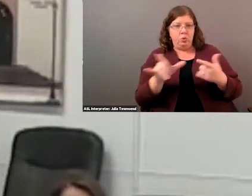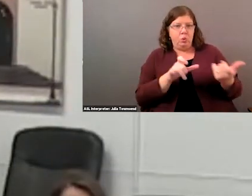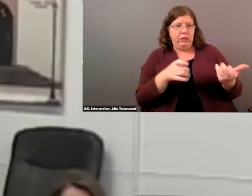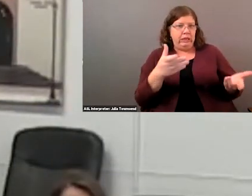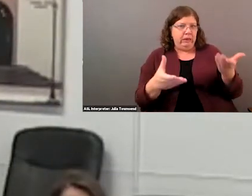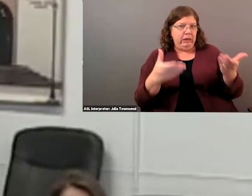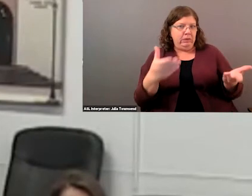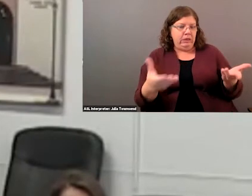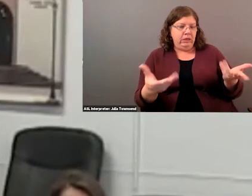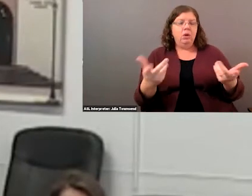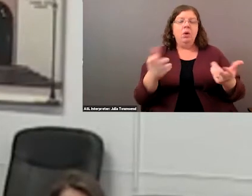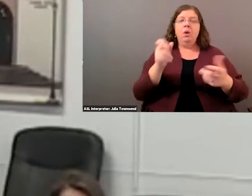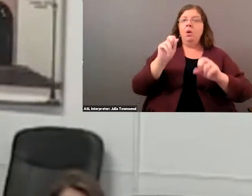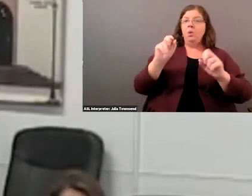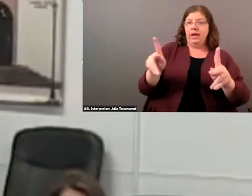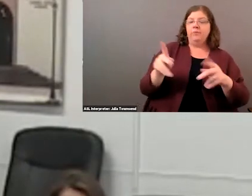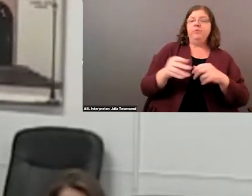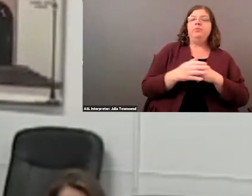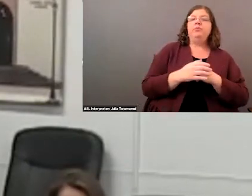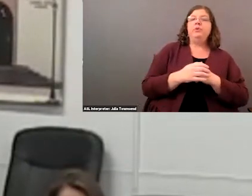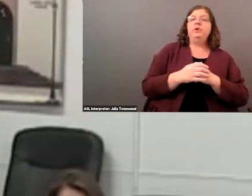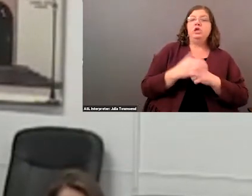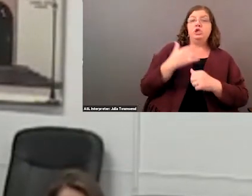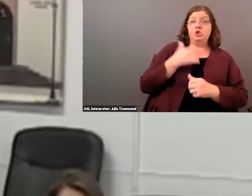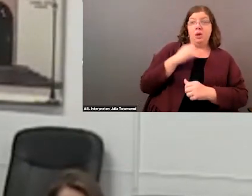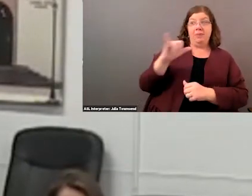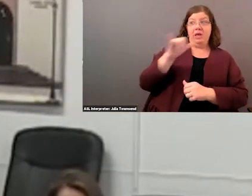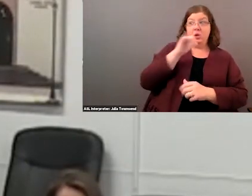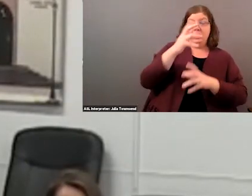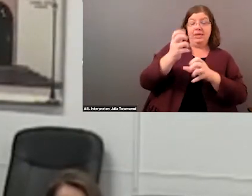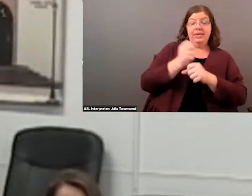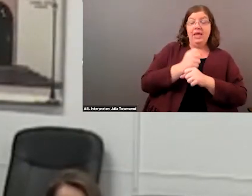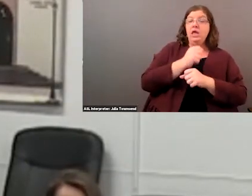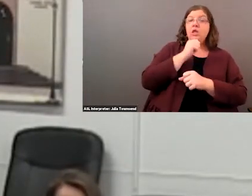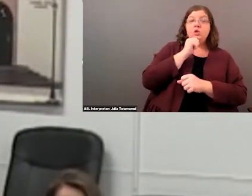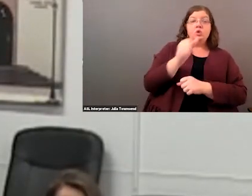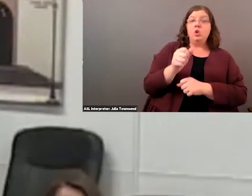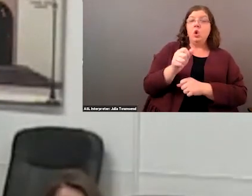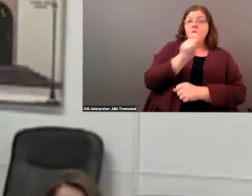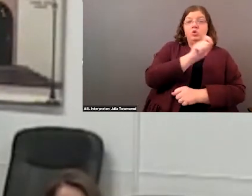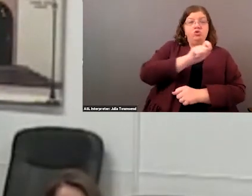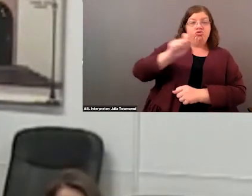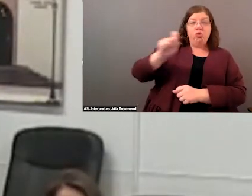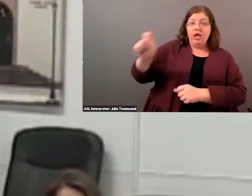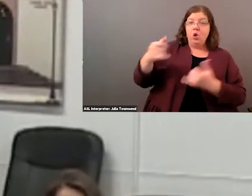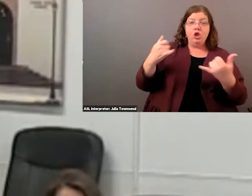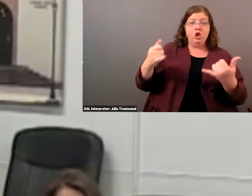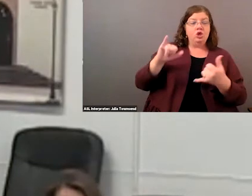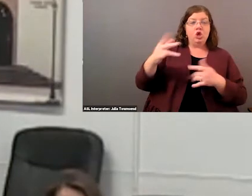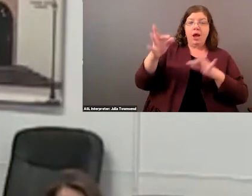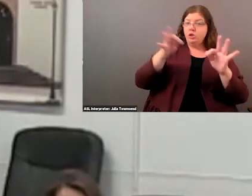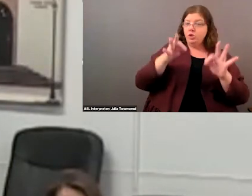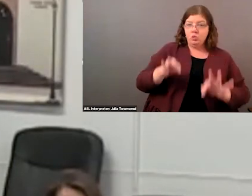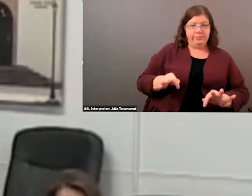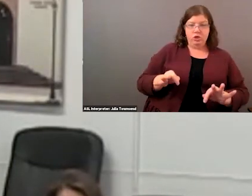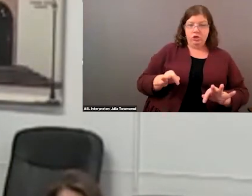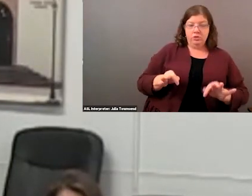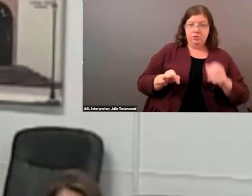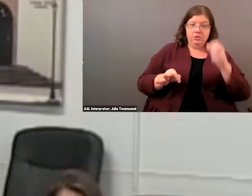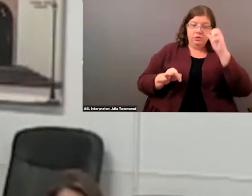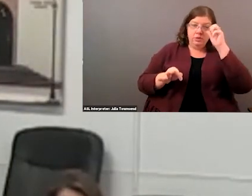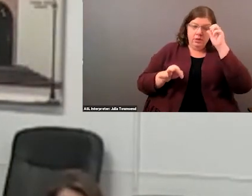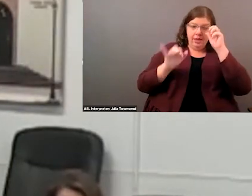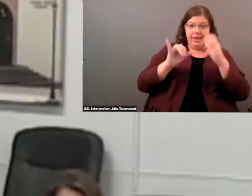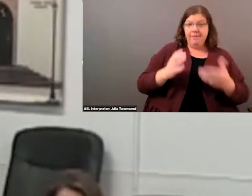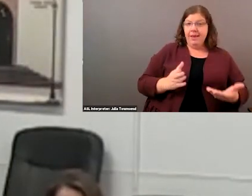strike through on the current job description, the one that's being proposed, because if you look at the two together, they are so completely